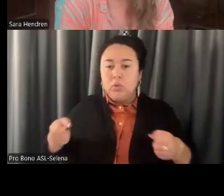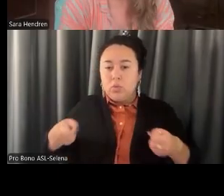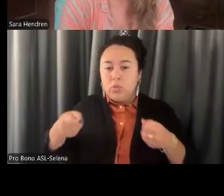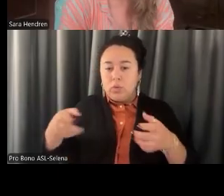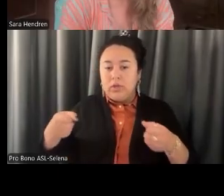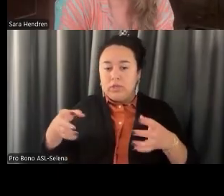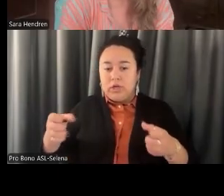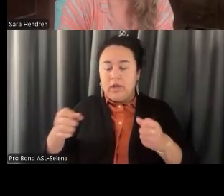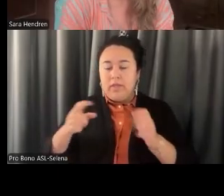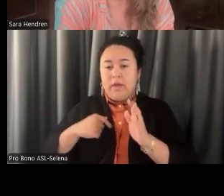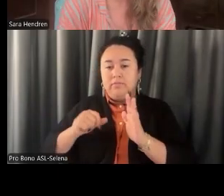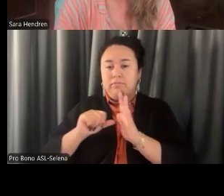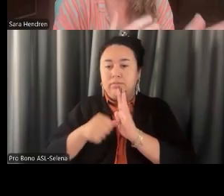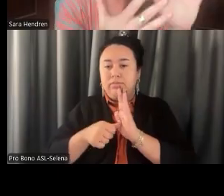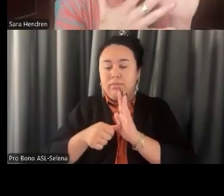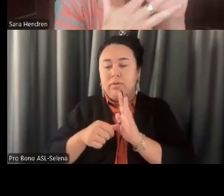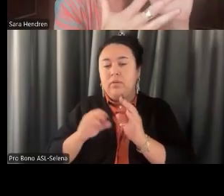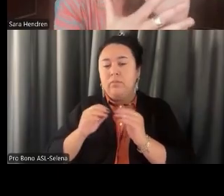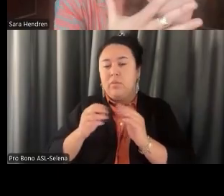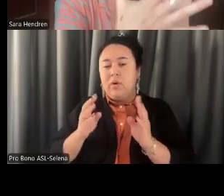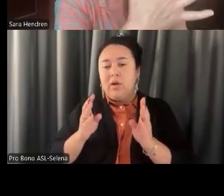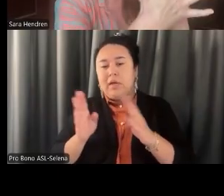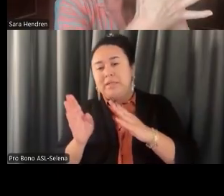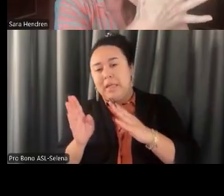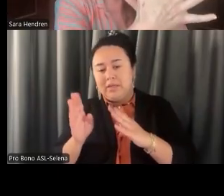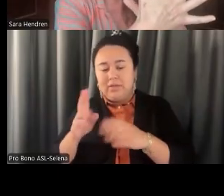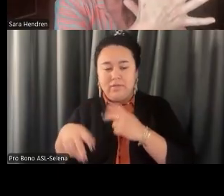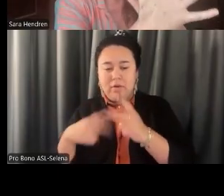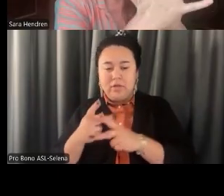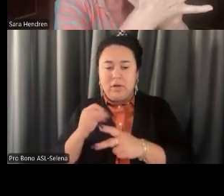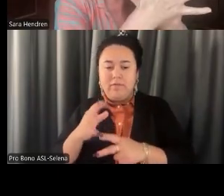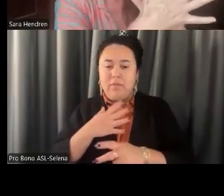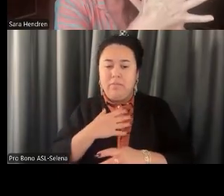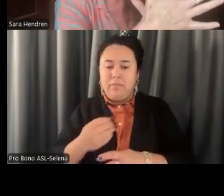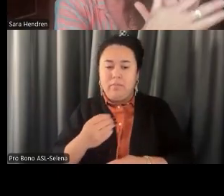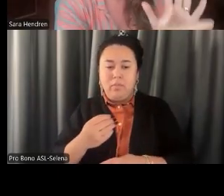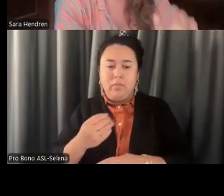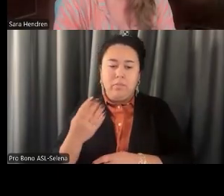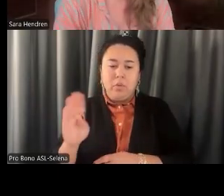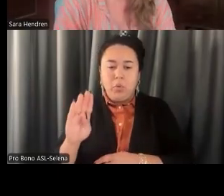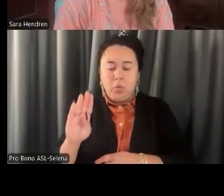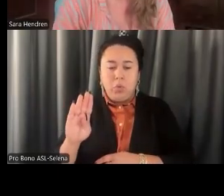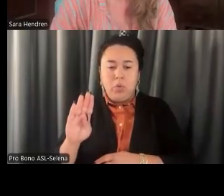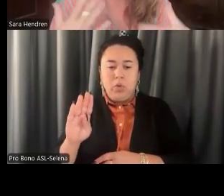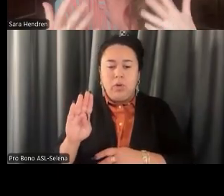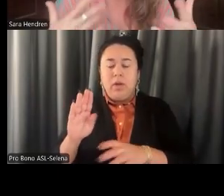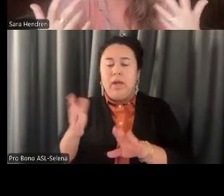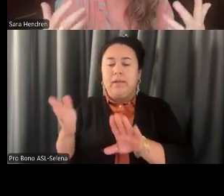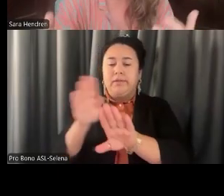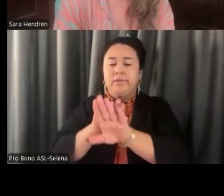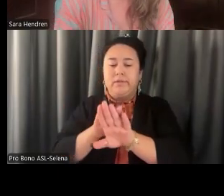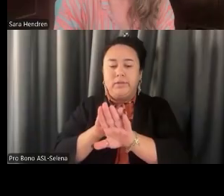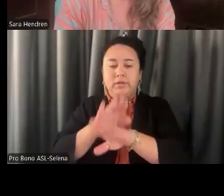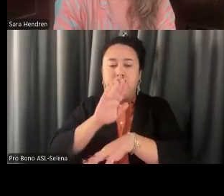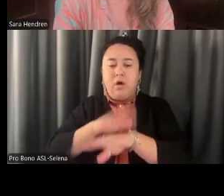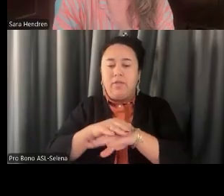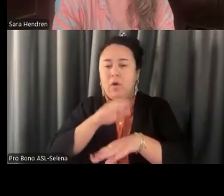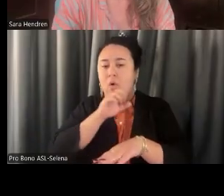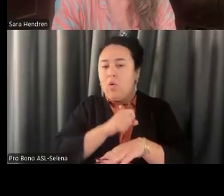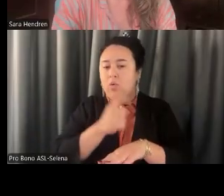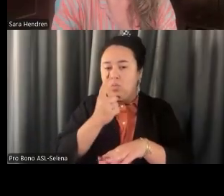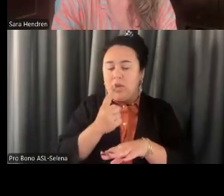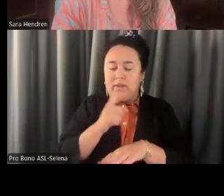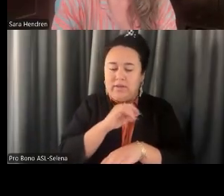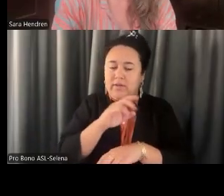and white symbol underneath it. And it's so the clear backed sticker is superimposed over the old one. And this was this kind of first